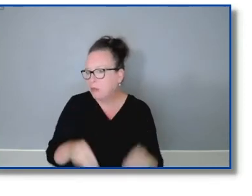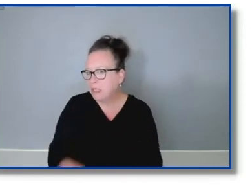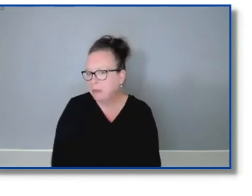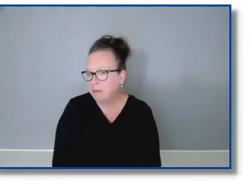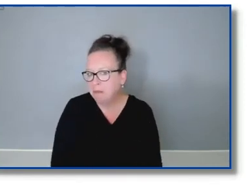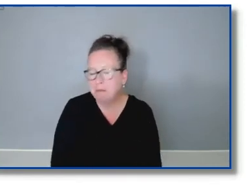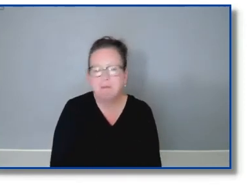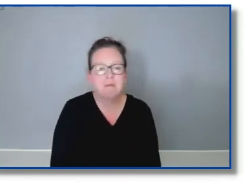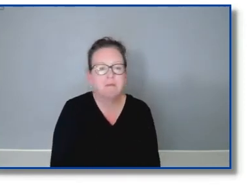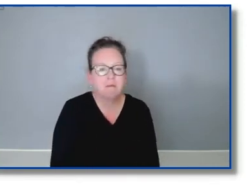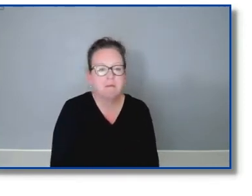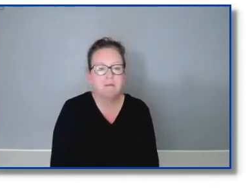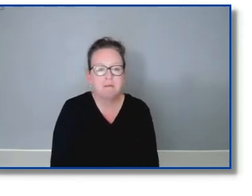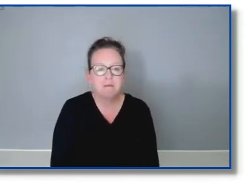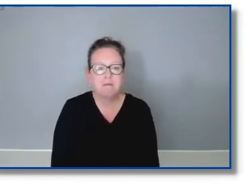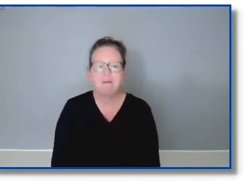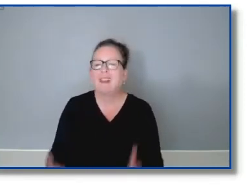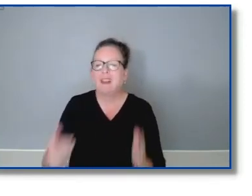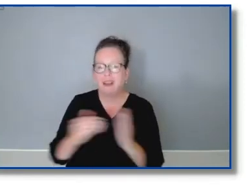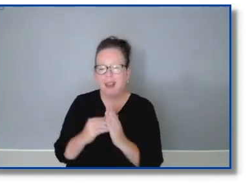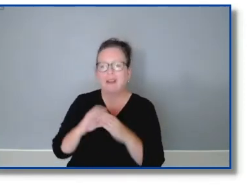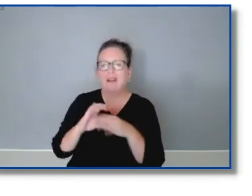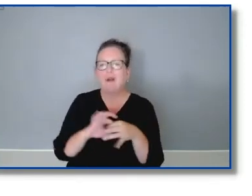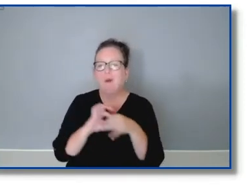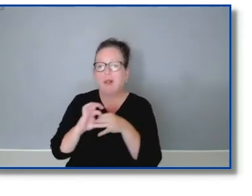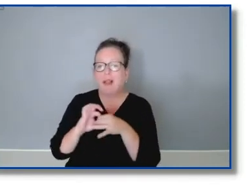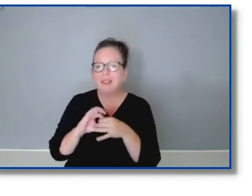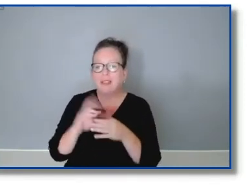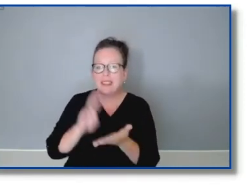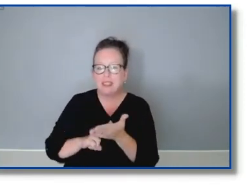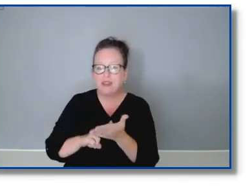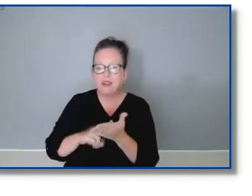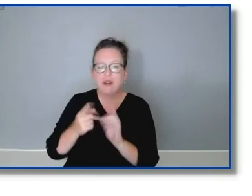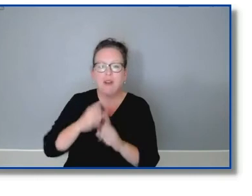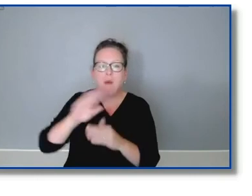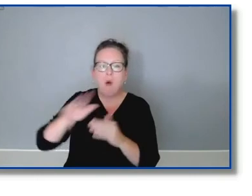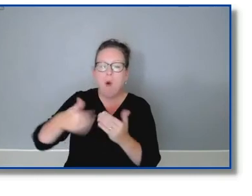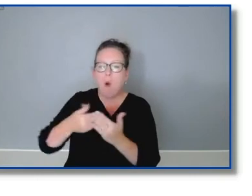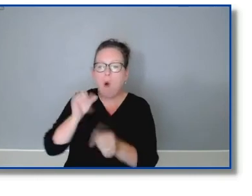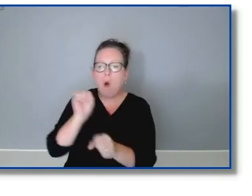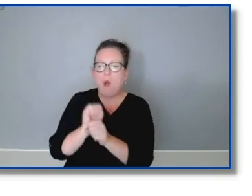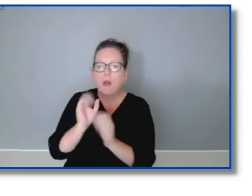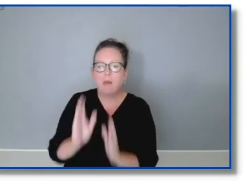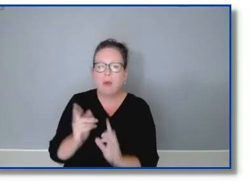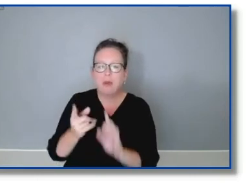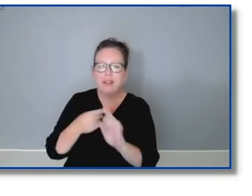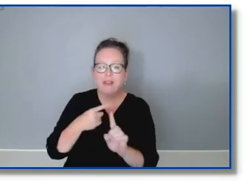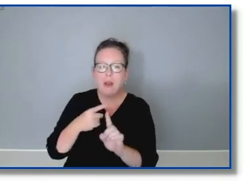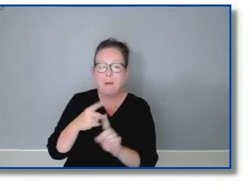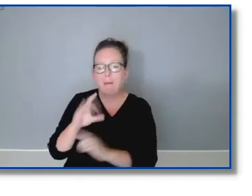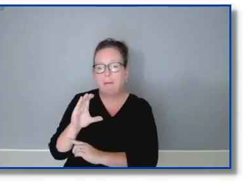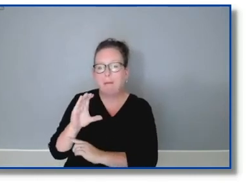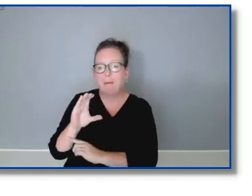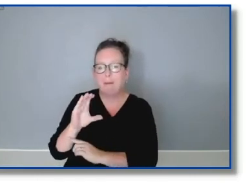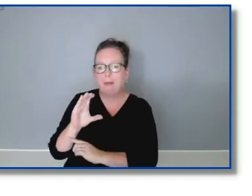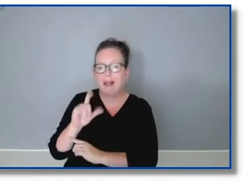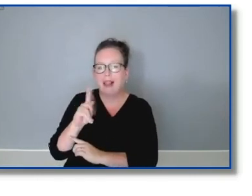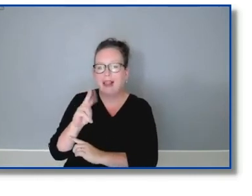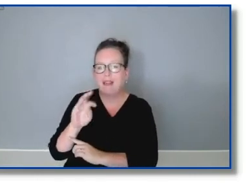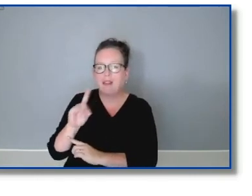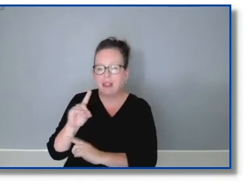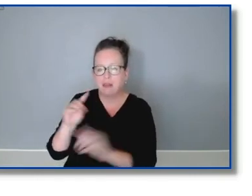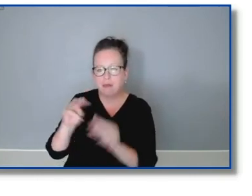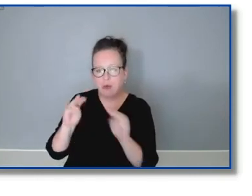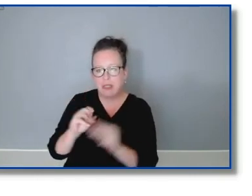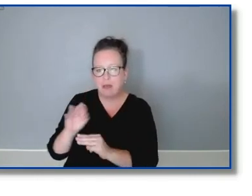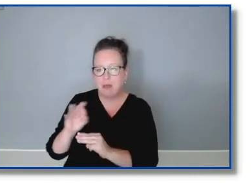This is a collective signature of all the employees of the Cleveland Museum of Art. Everyone from the guards and the cleaning staff